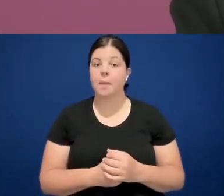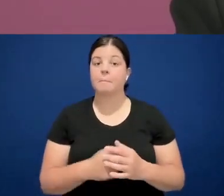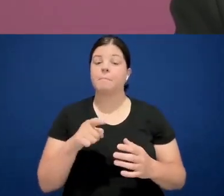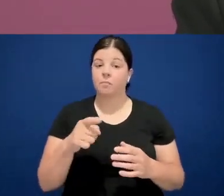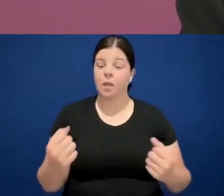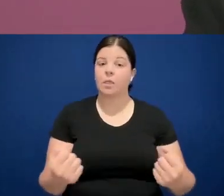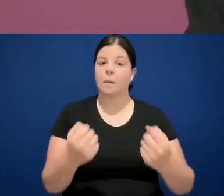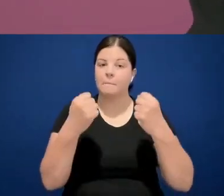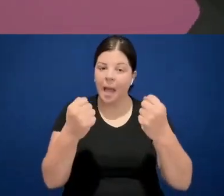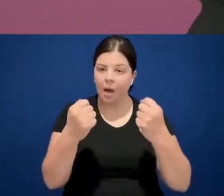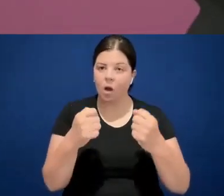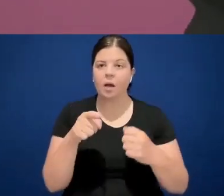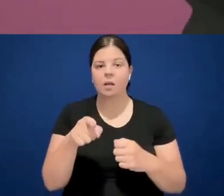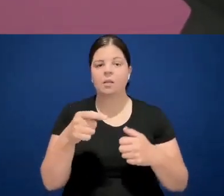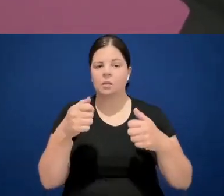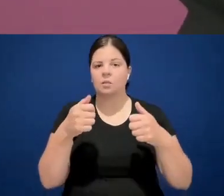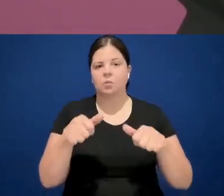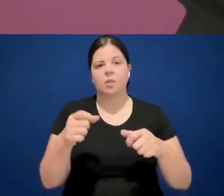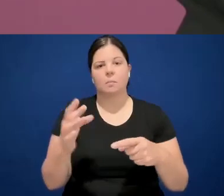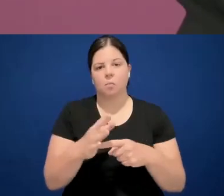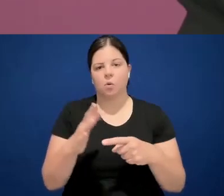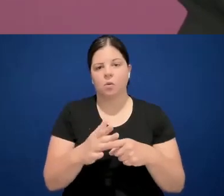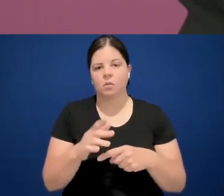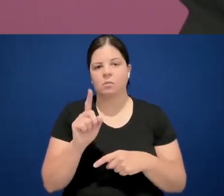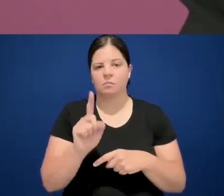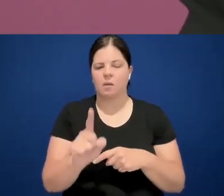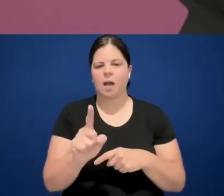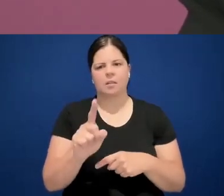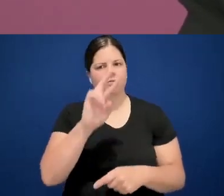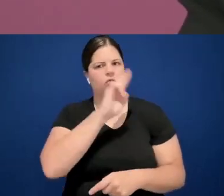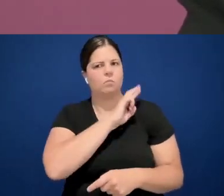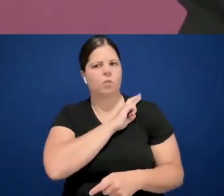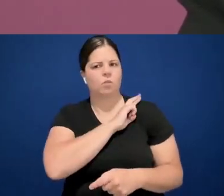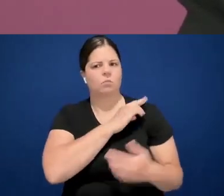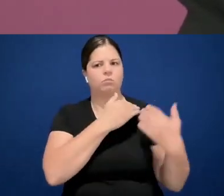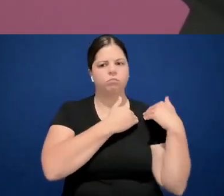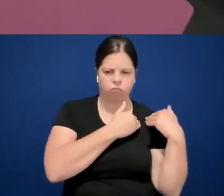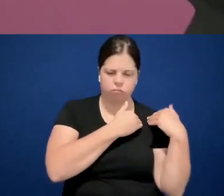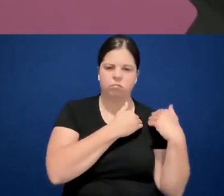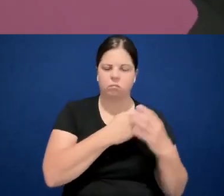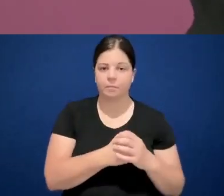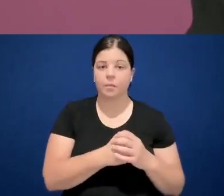are important, but it comes with great responsibility. And accordingly, there is an oversight regime